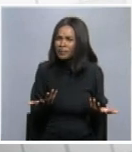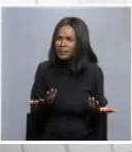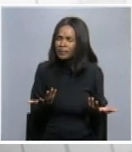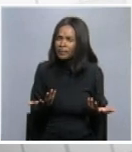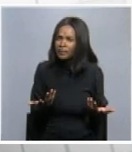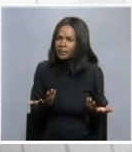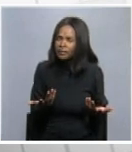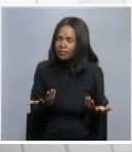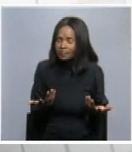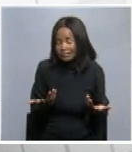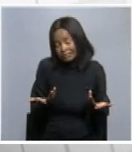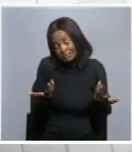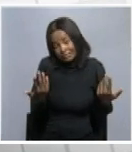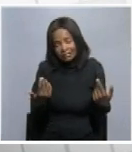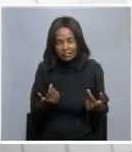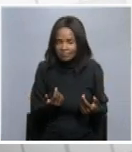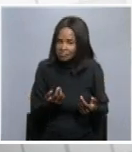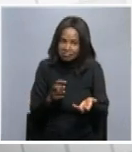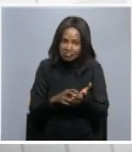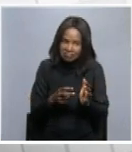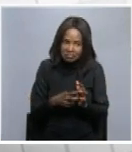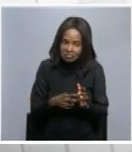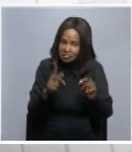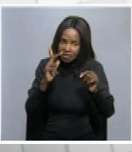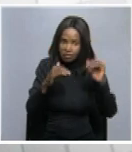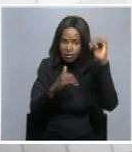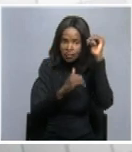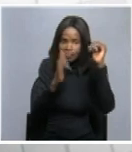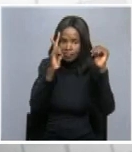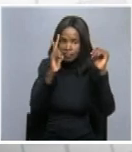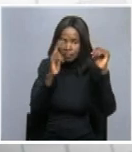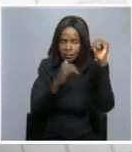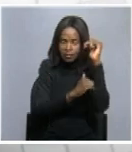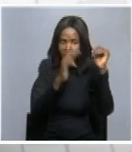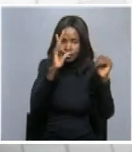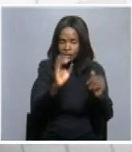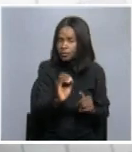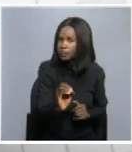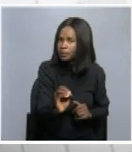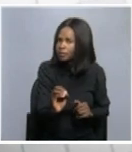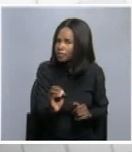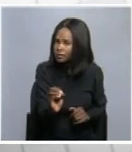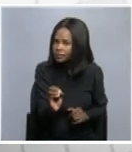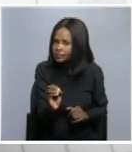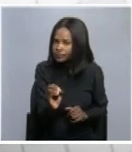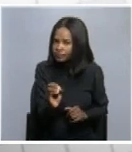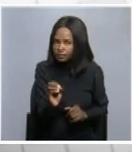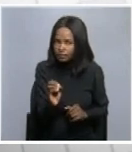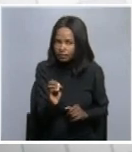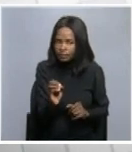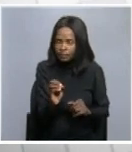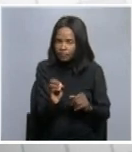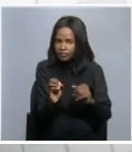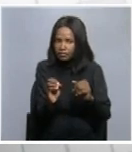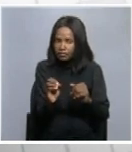Yeah, obviously, that will then create a vacuum in the position. It means that there shall not be any